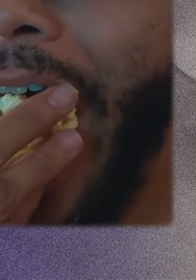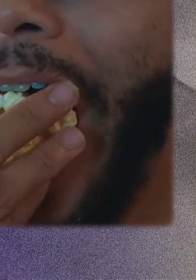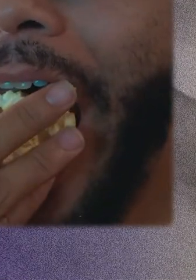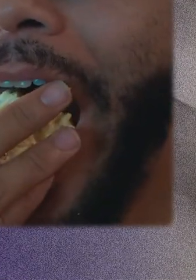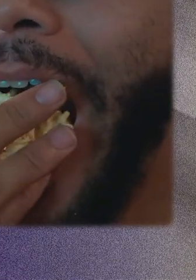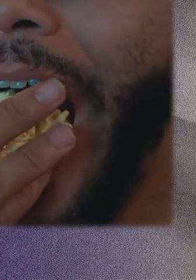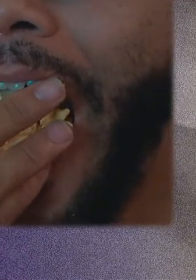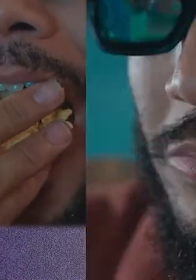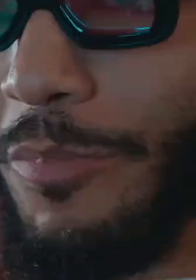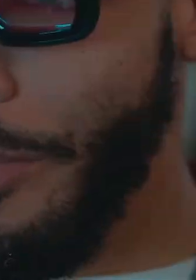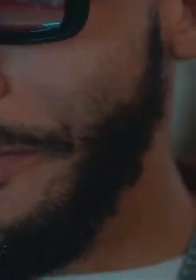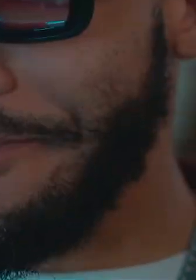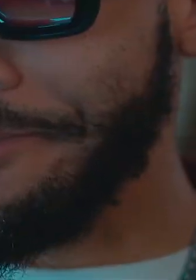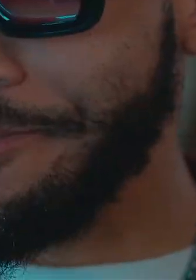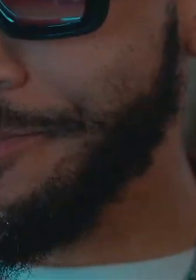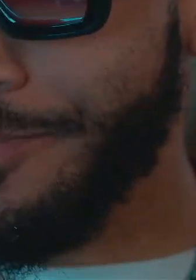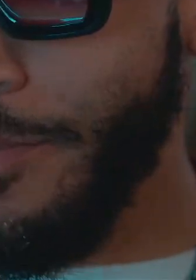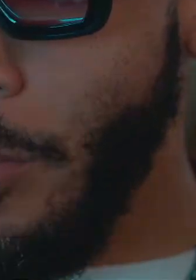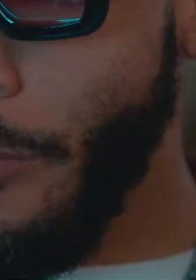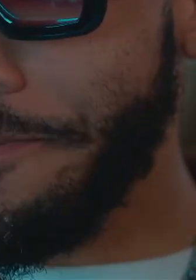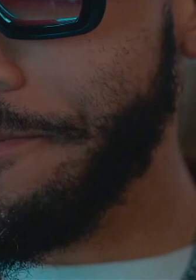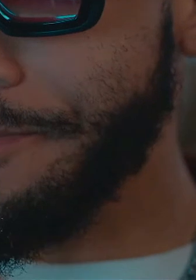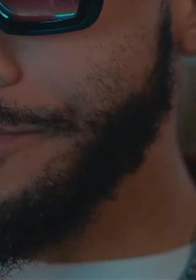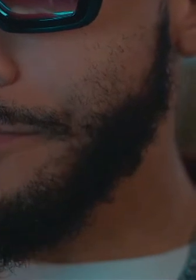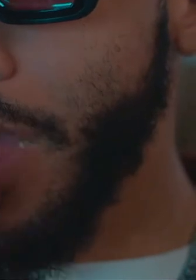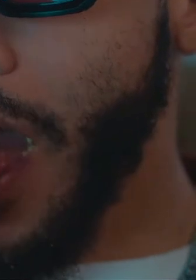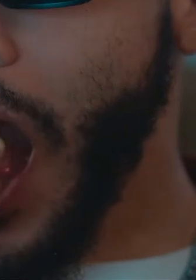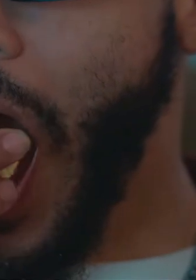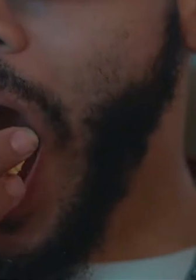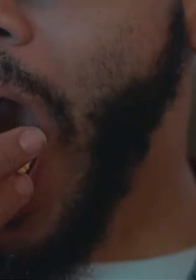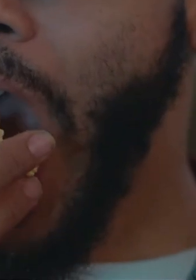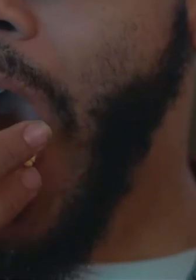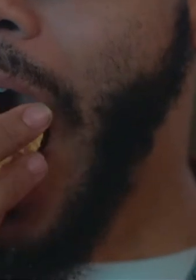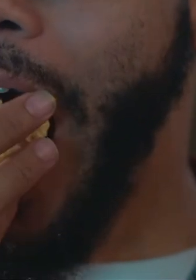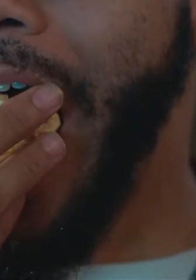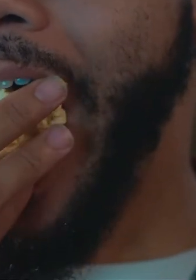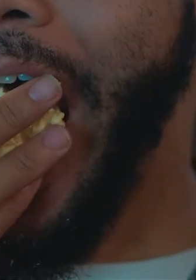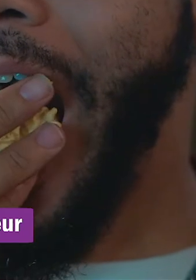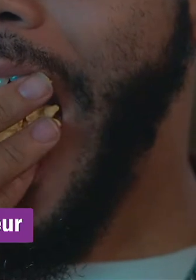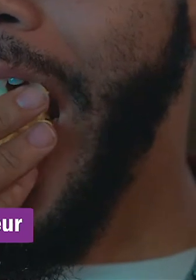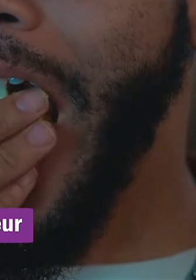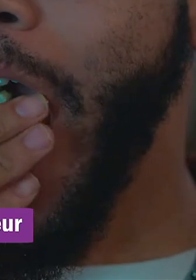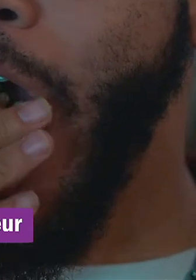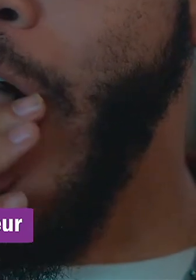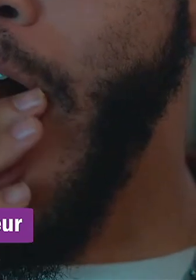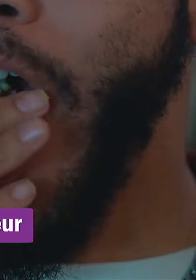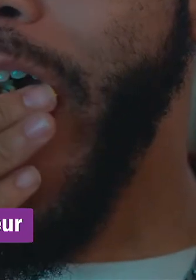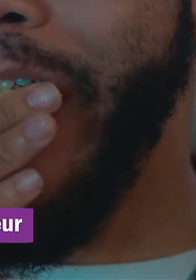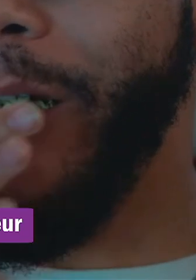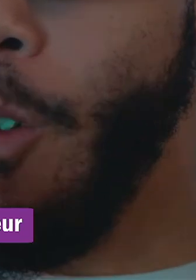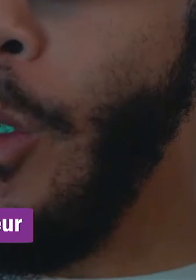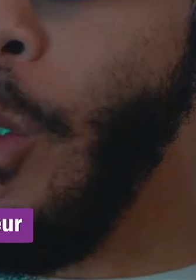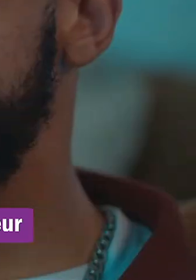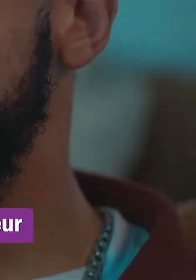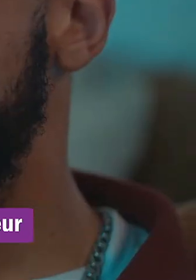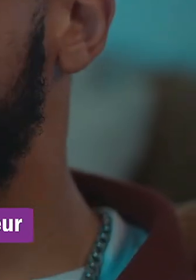existential kind of way where they use horor media to reflect upon their own life that they tend to report both that they